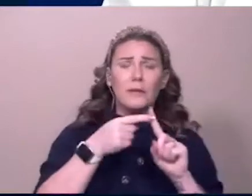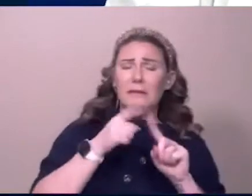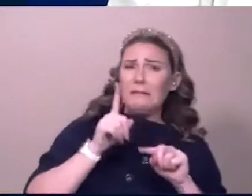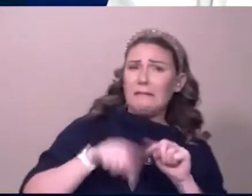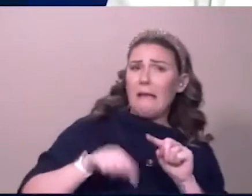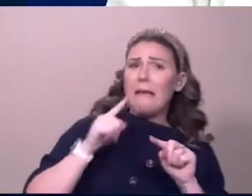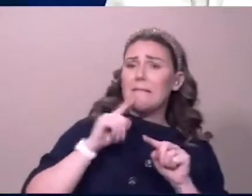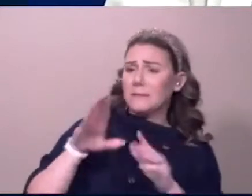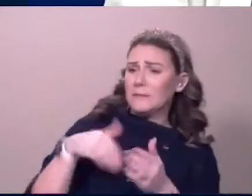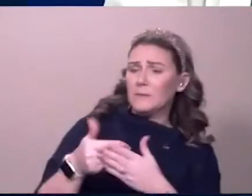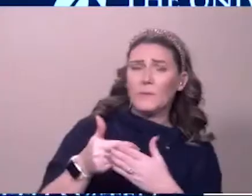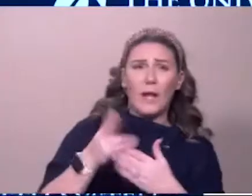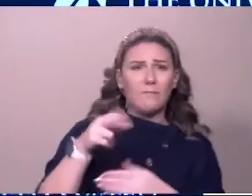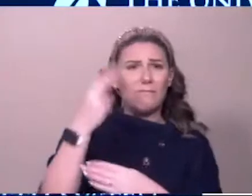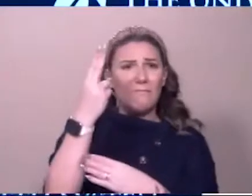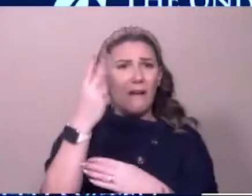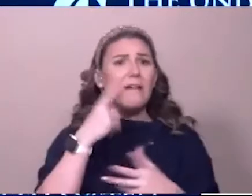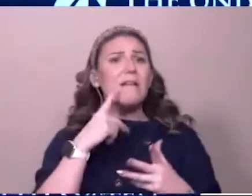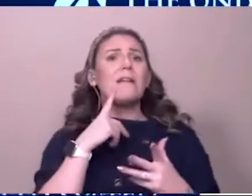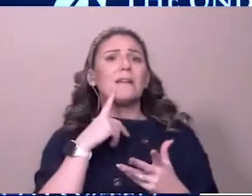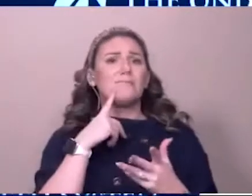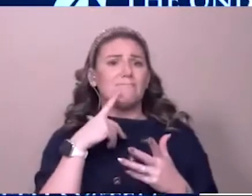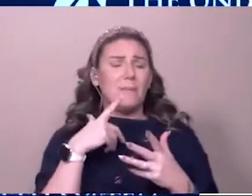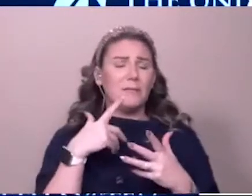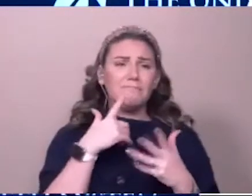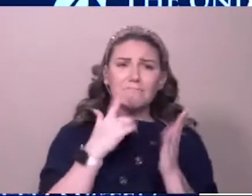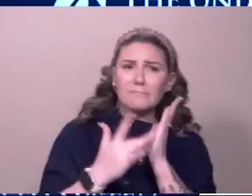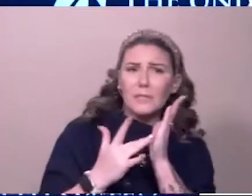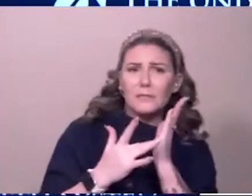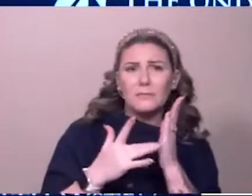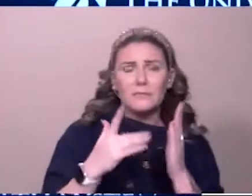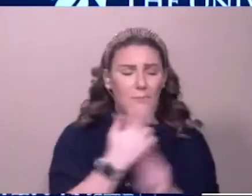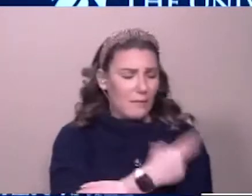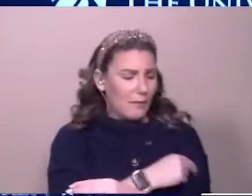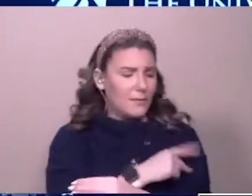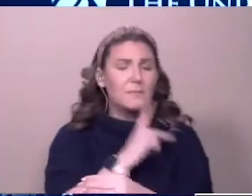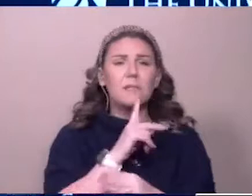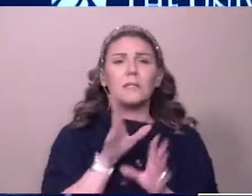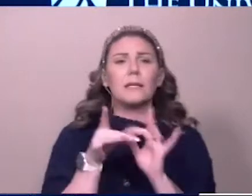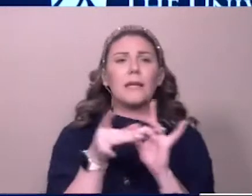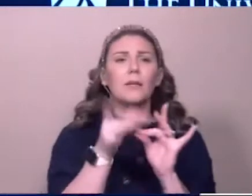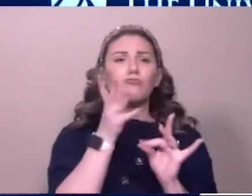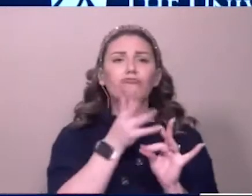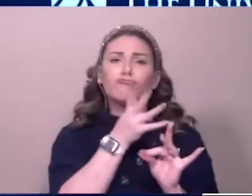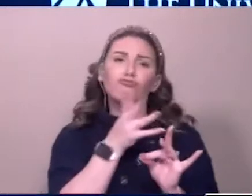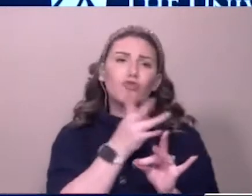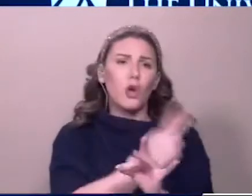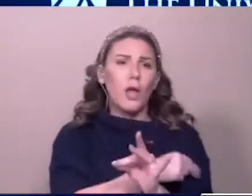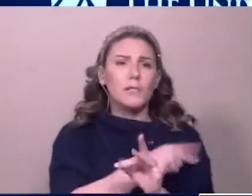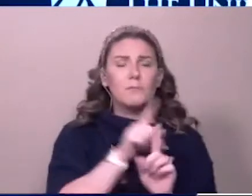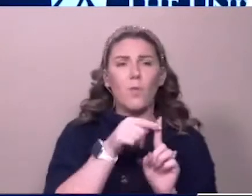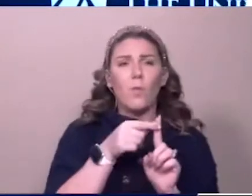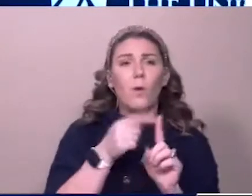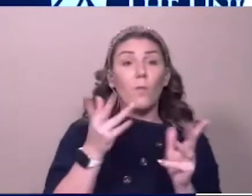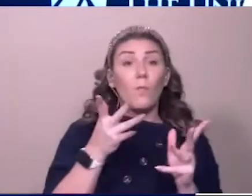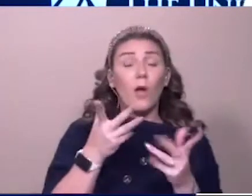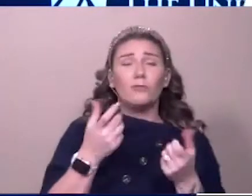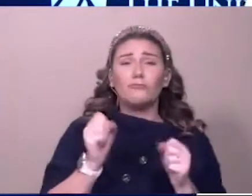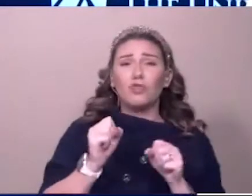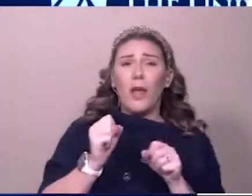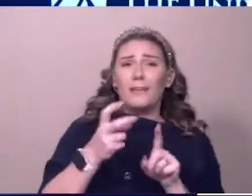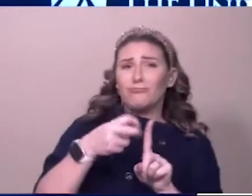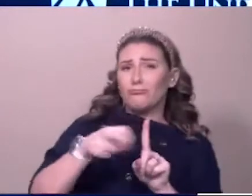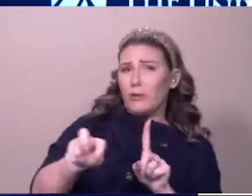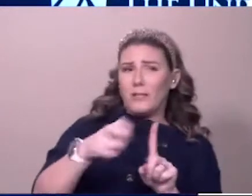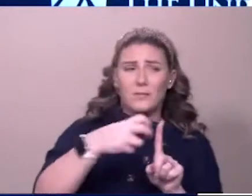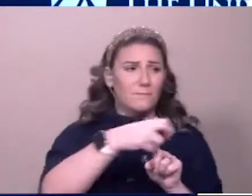hospital. It's the app the Kansas Department of Health and the Environment uses to connect rural hospitals when trying to transfer those patients. Dr. Watson, talk